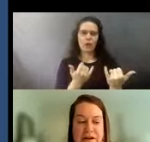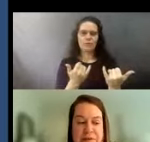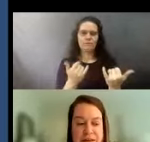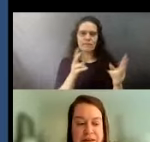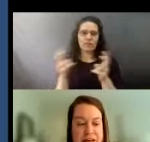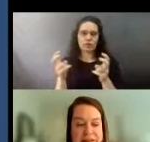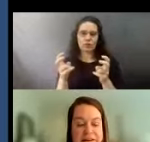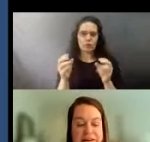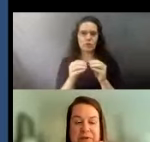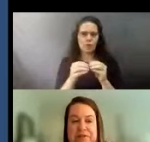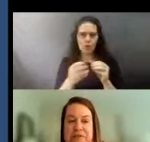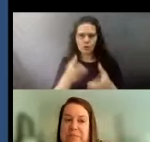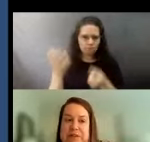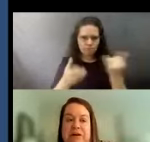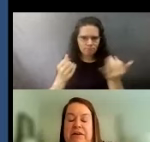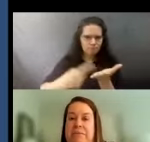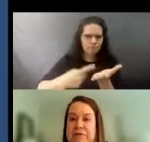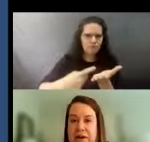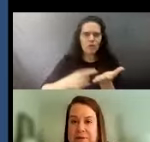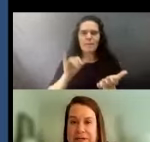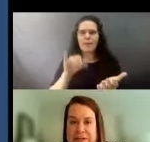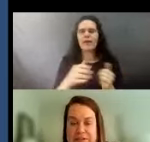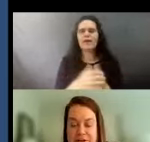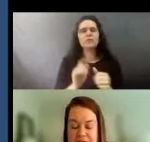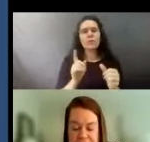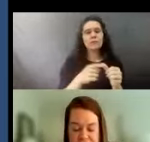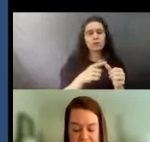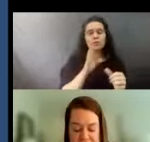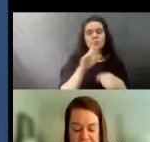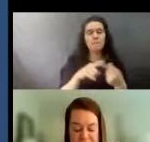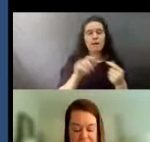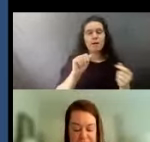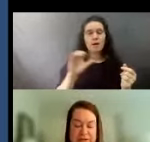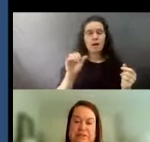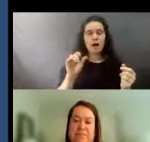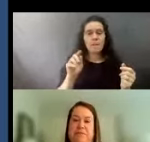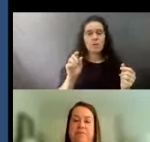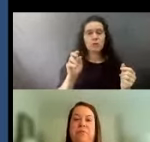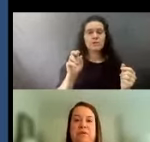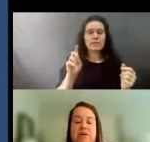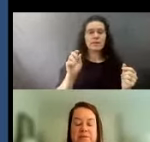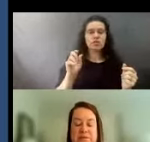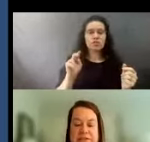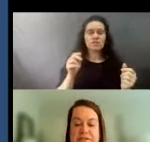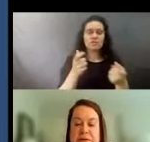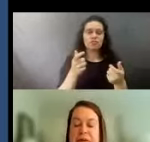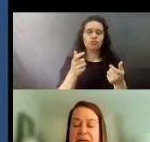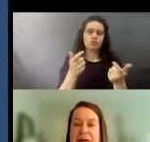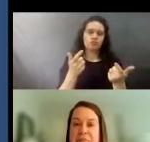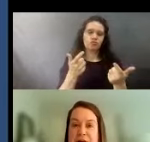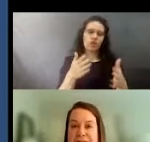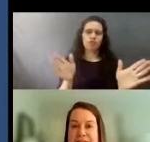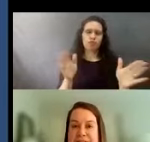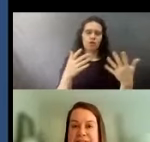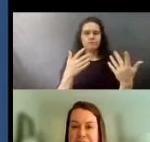discussion. And I think I want to start by talking about accommodations generally, and we can go into some of the remote work accommodations, but picking